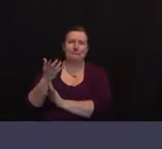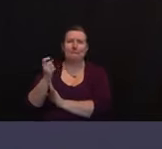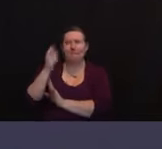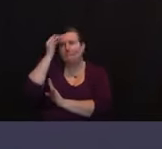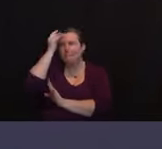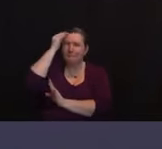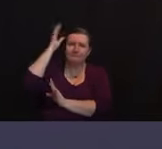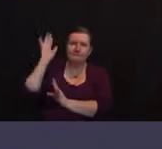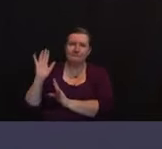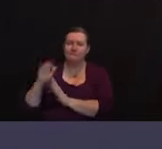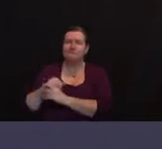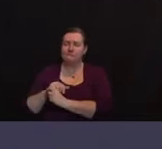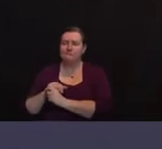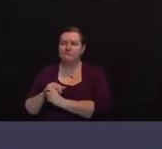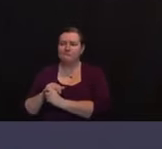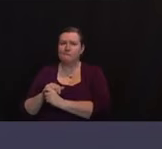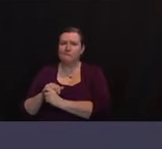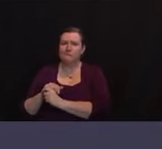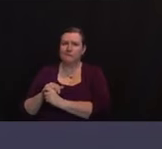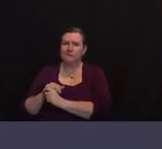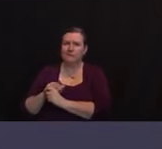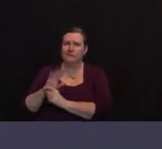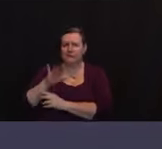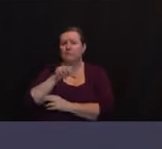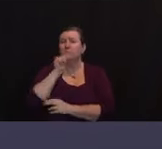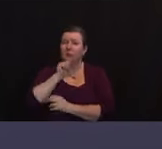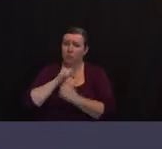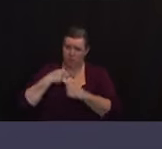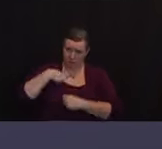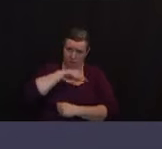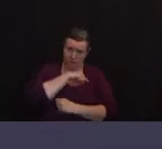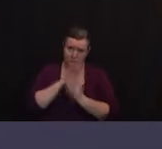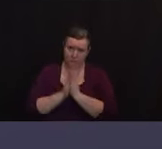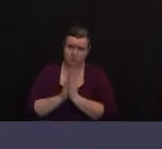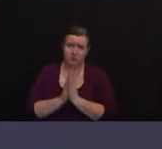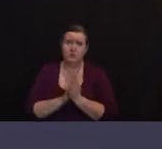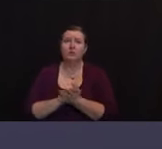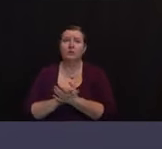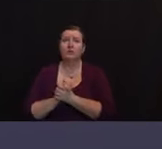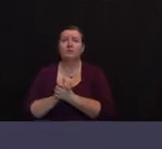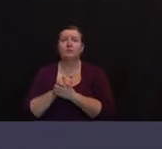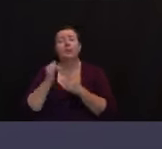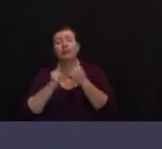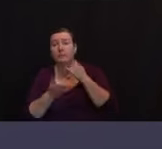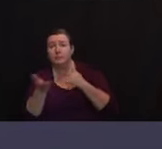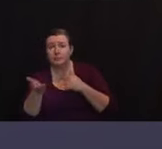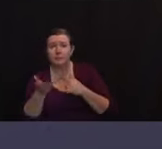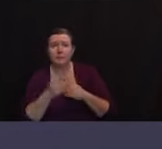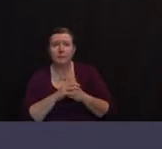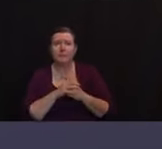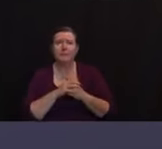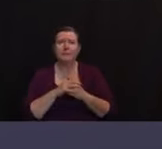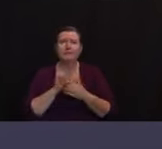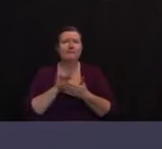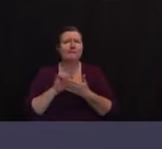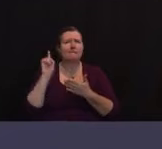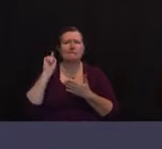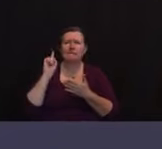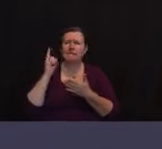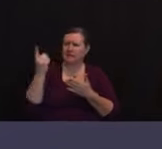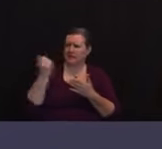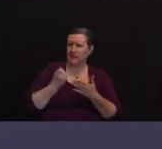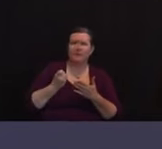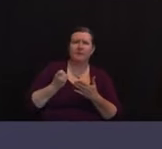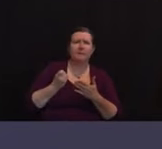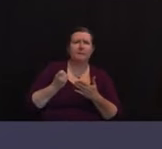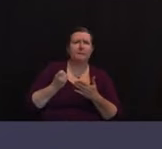good on that front. And lastly, I was asked last week, I think on Ask the Governor,